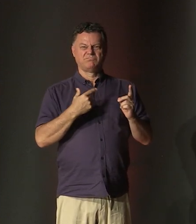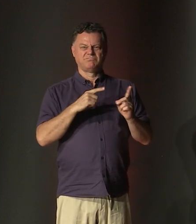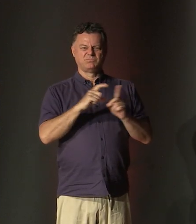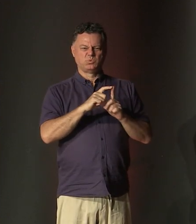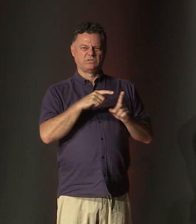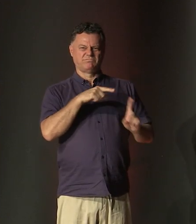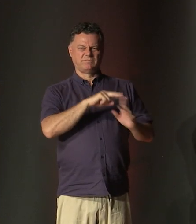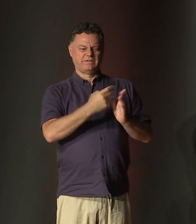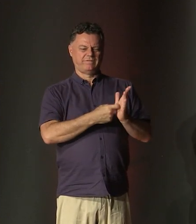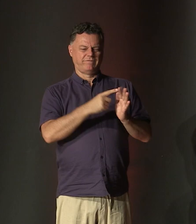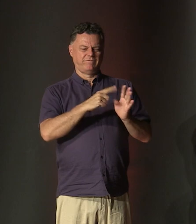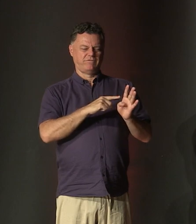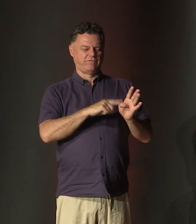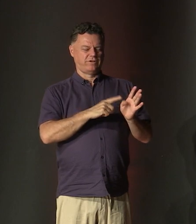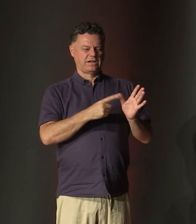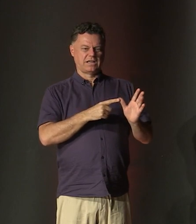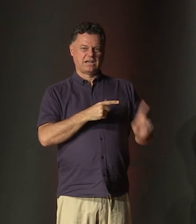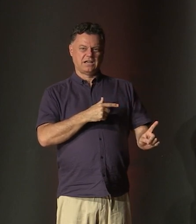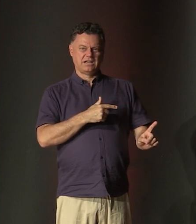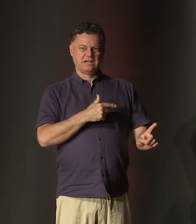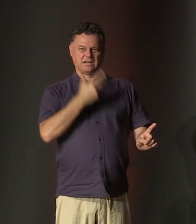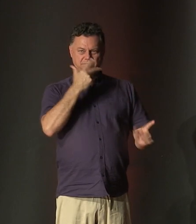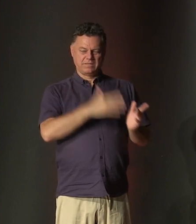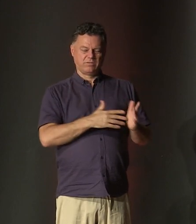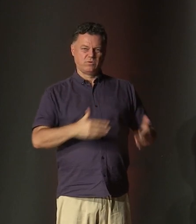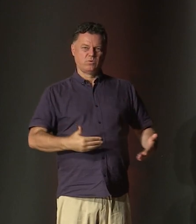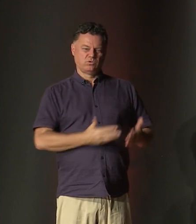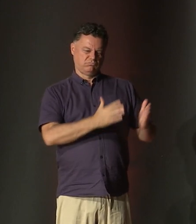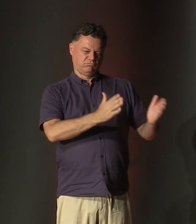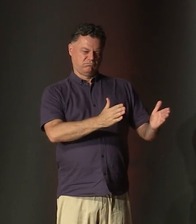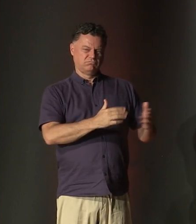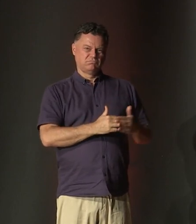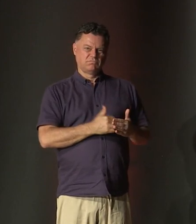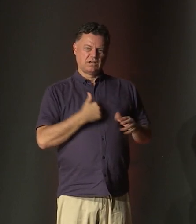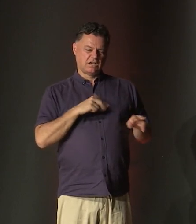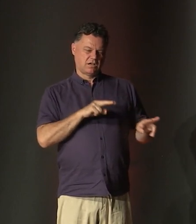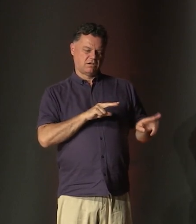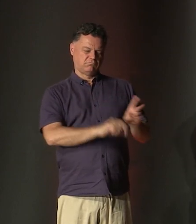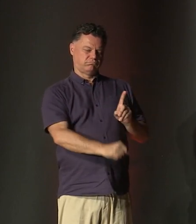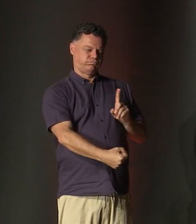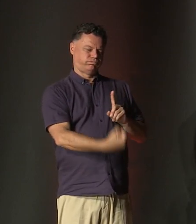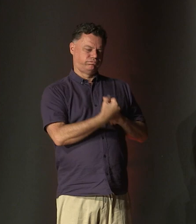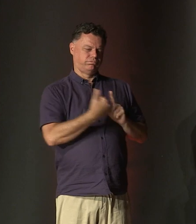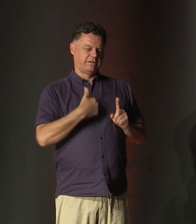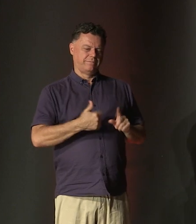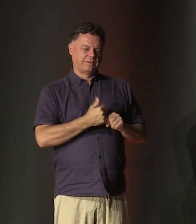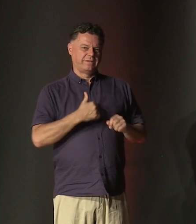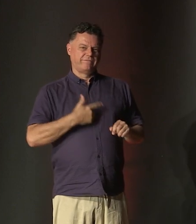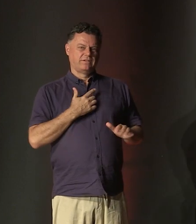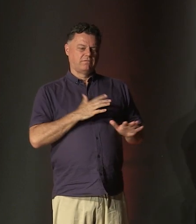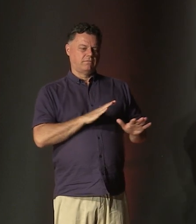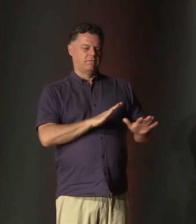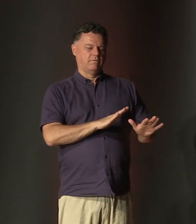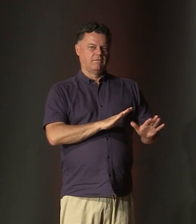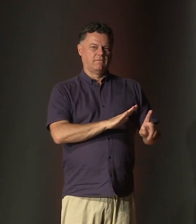She showed me what it's like to feel truly and deeply moved to be compassionate towards another